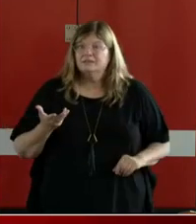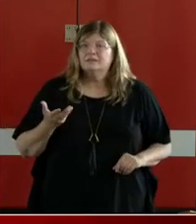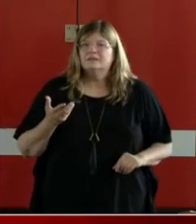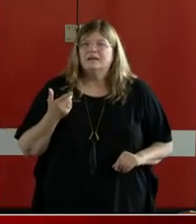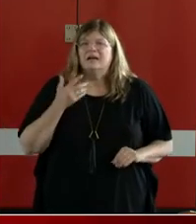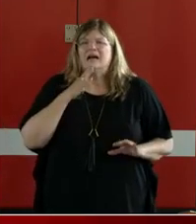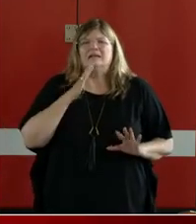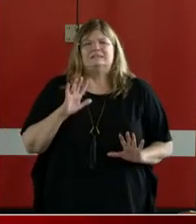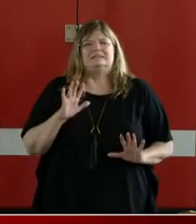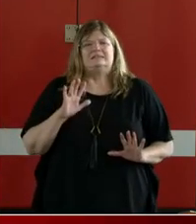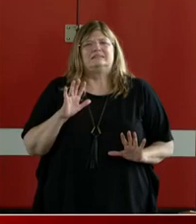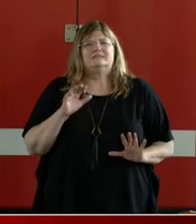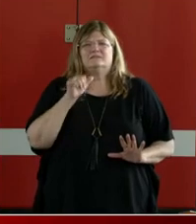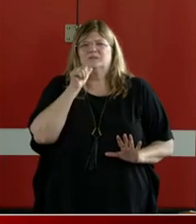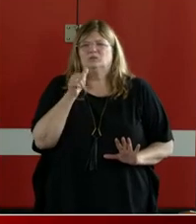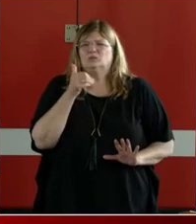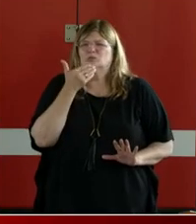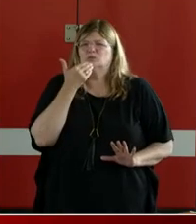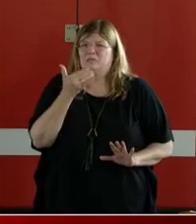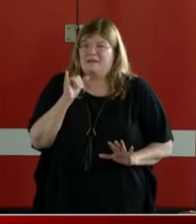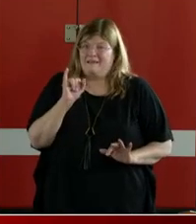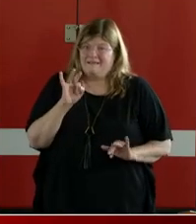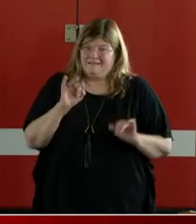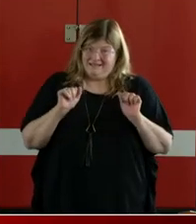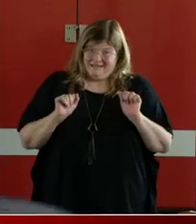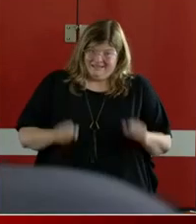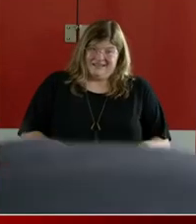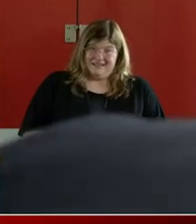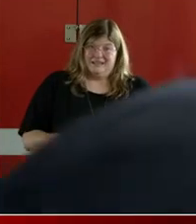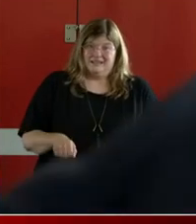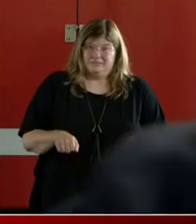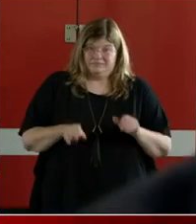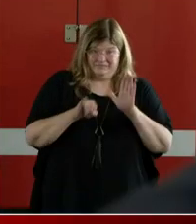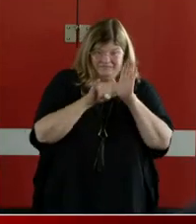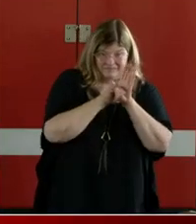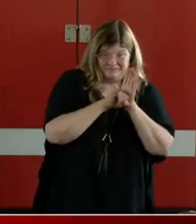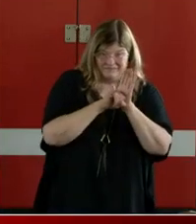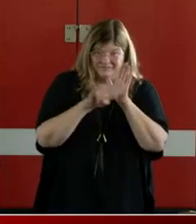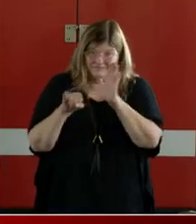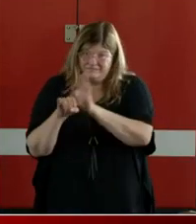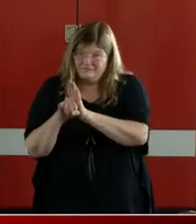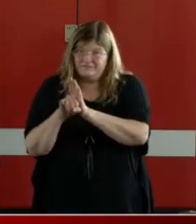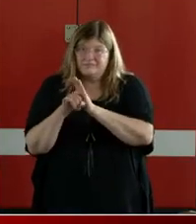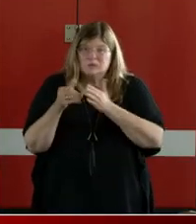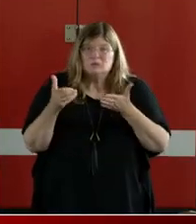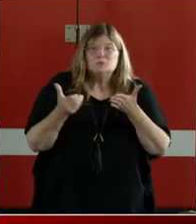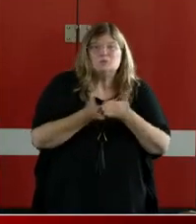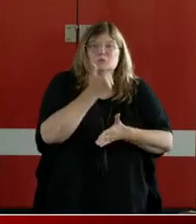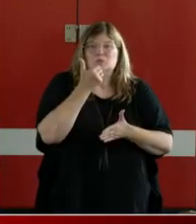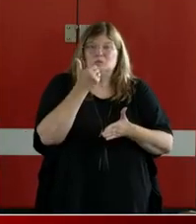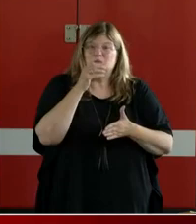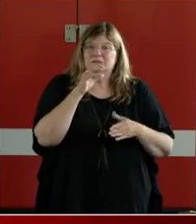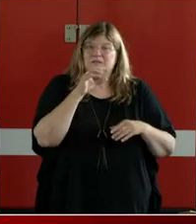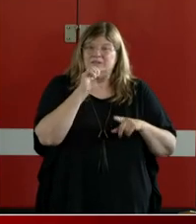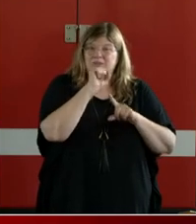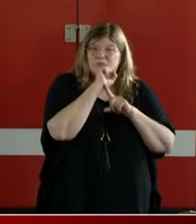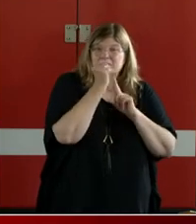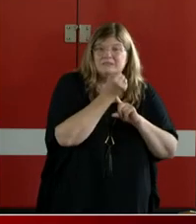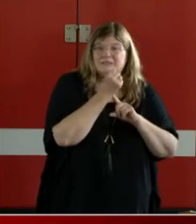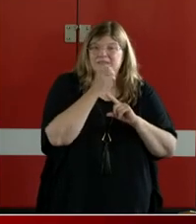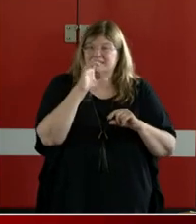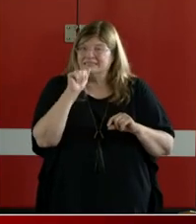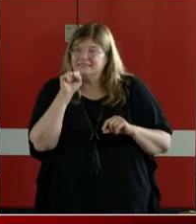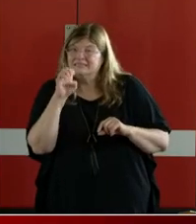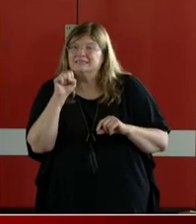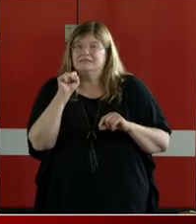if we can't attribute new cases to other quarantine cases. So our health department